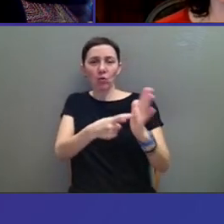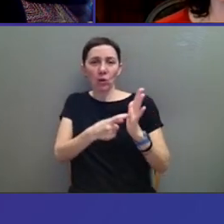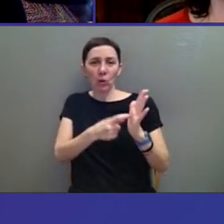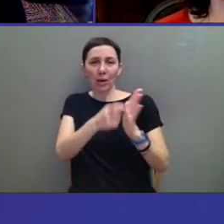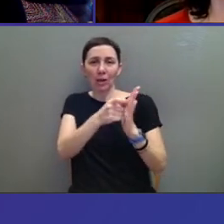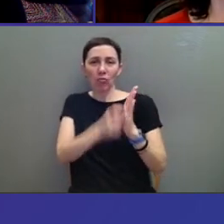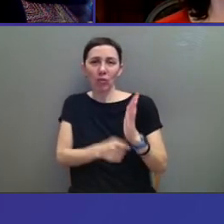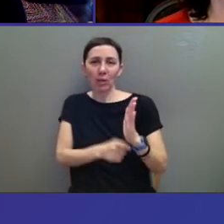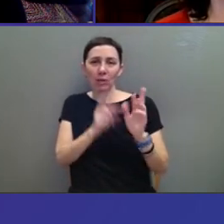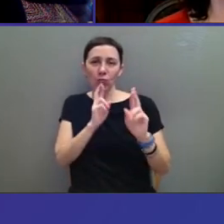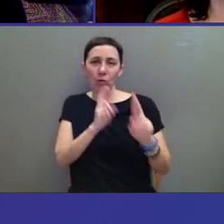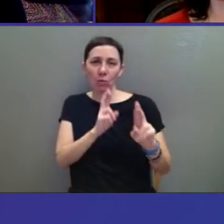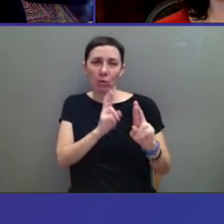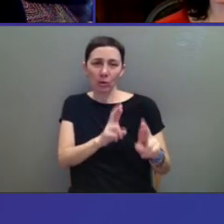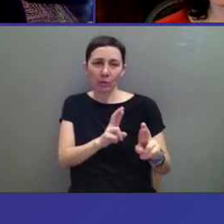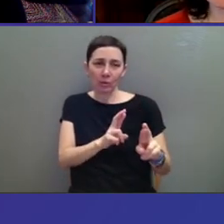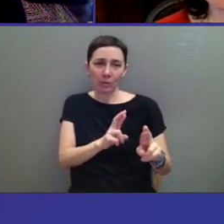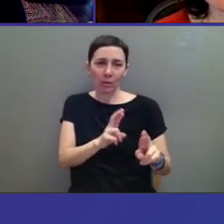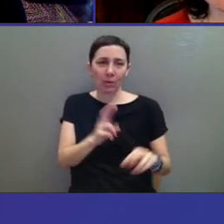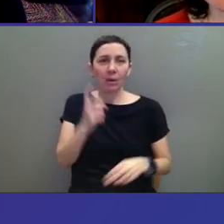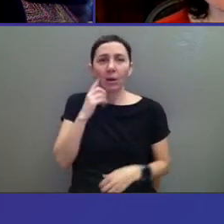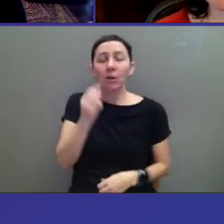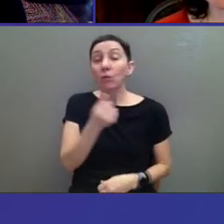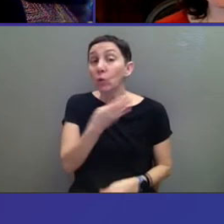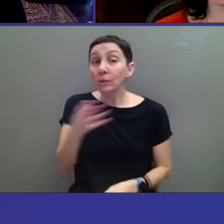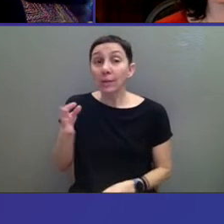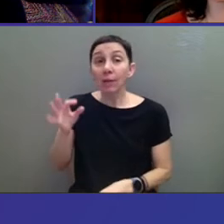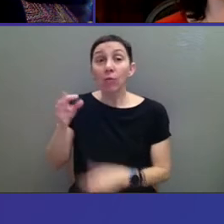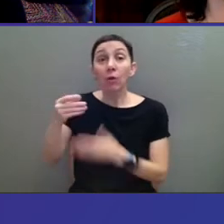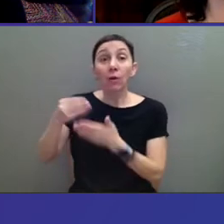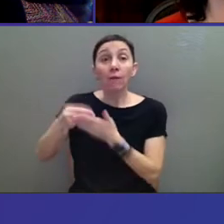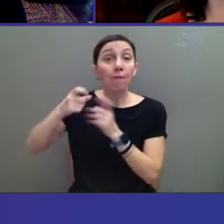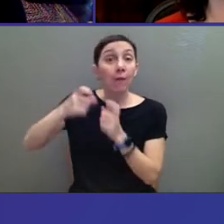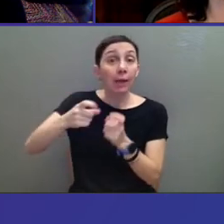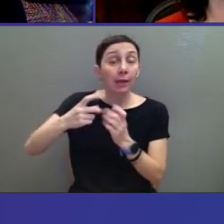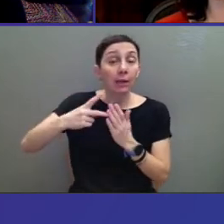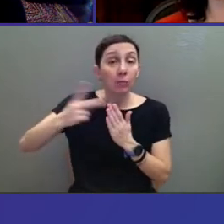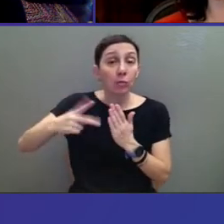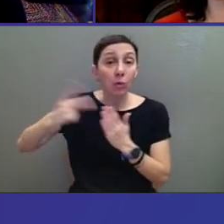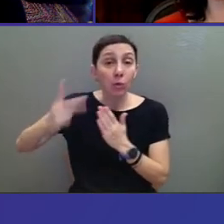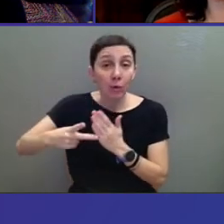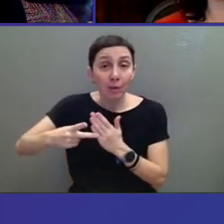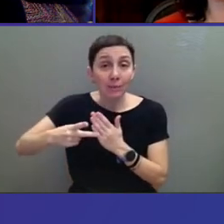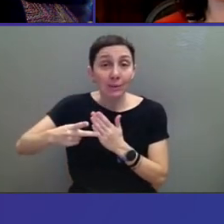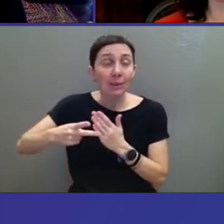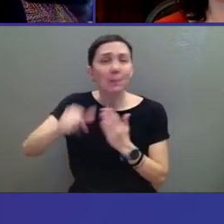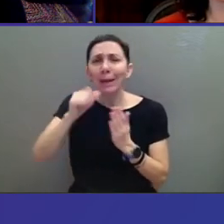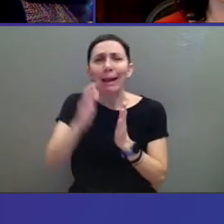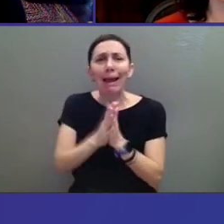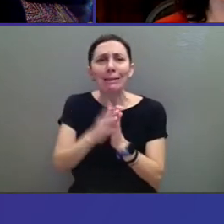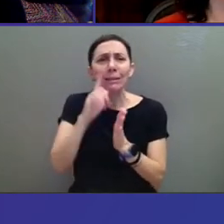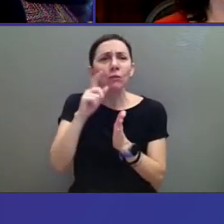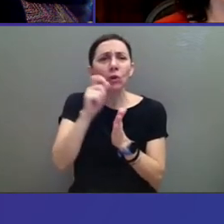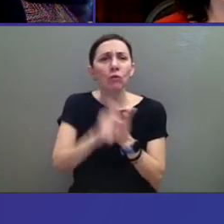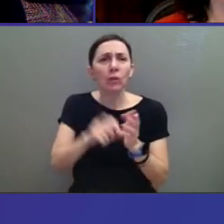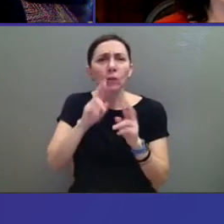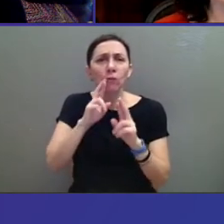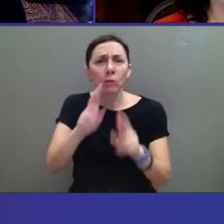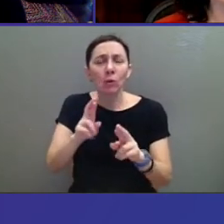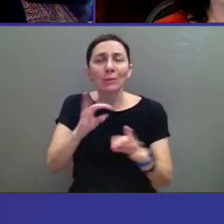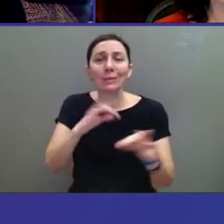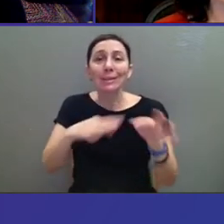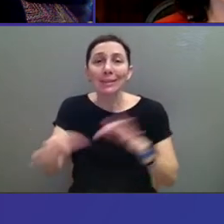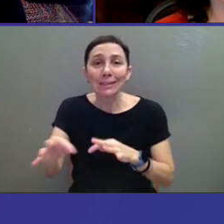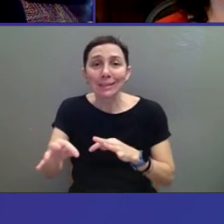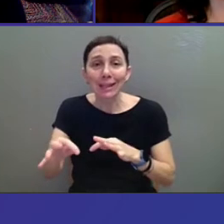our funding programs, and this has increased during the pandemic, instead of written reports, we do like exit interviews